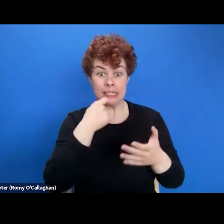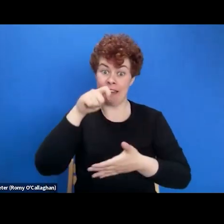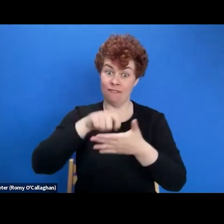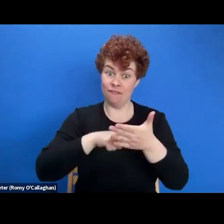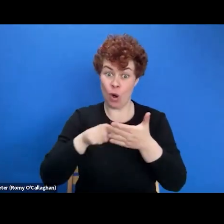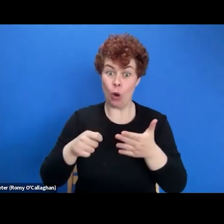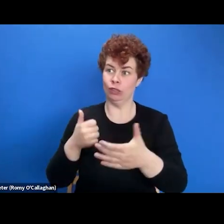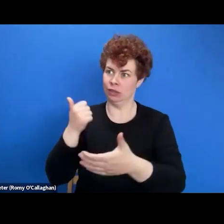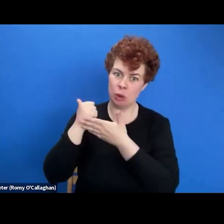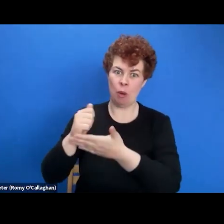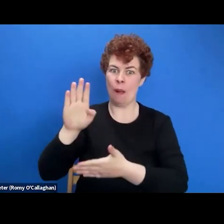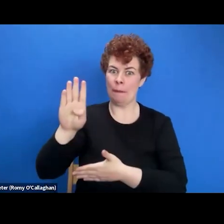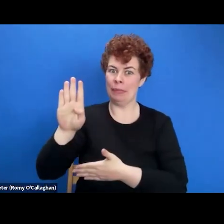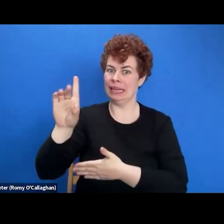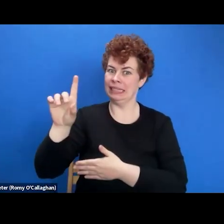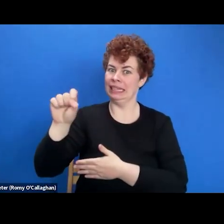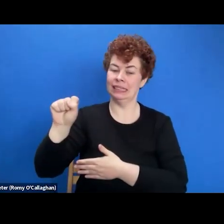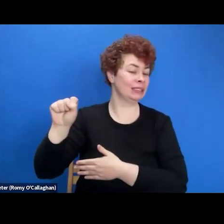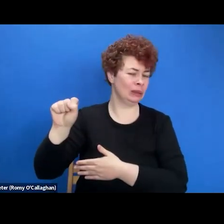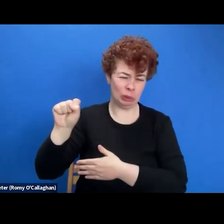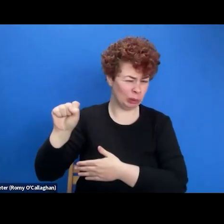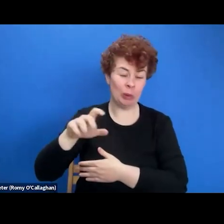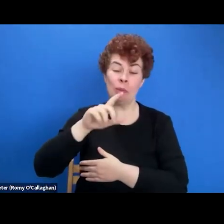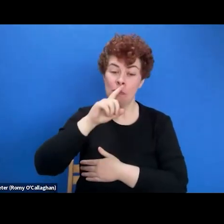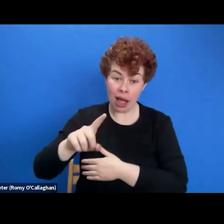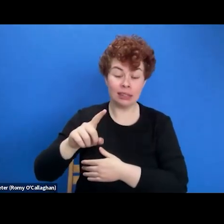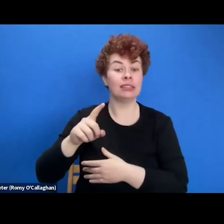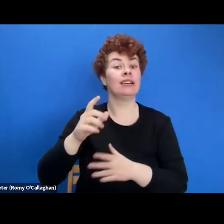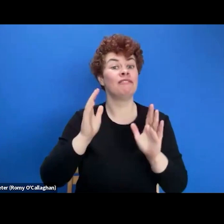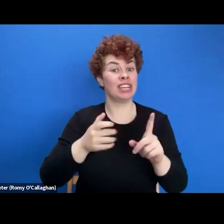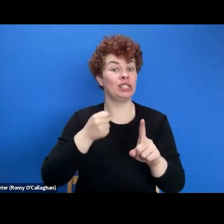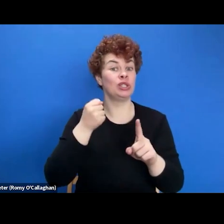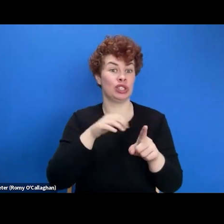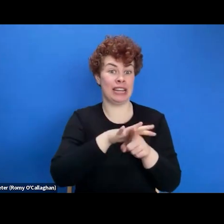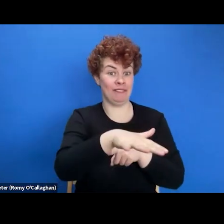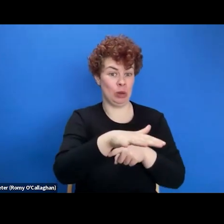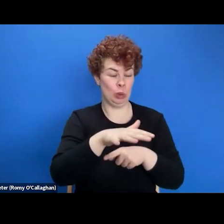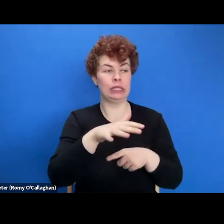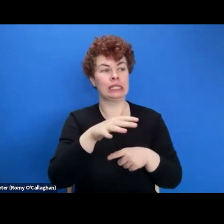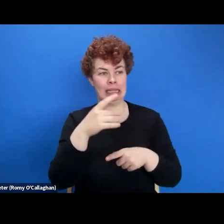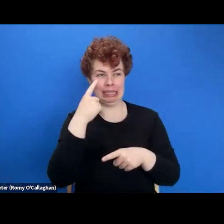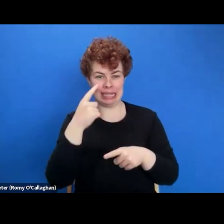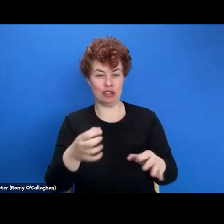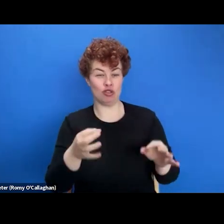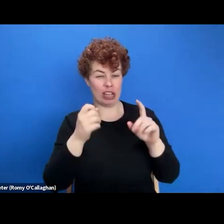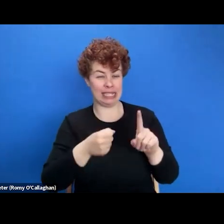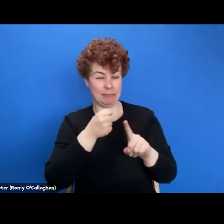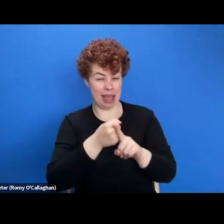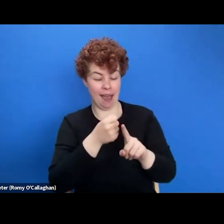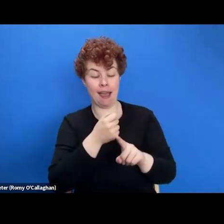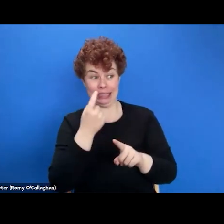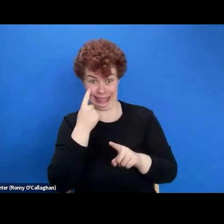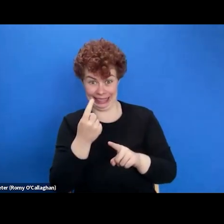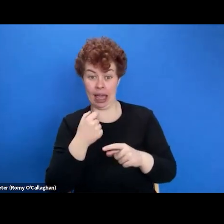BDS, but what we did achieve in terms of impact, as I see it, I think one of the great impacts of having taken that approach to